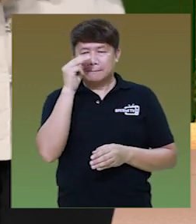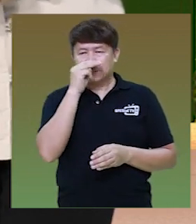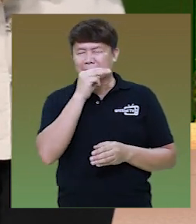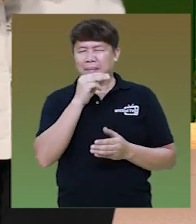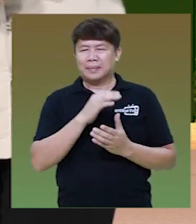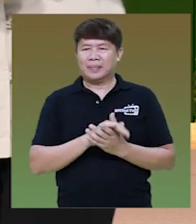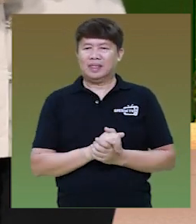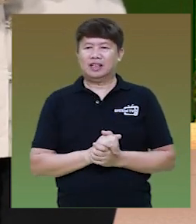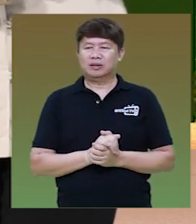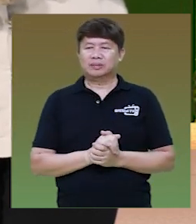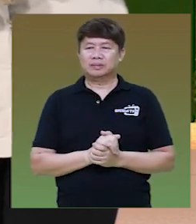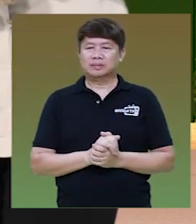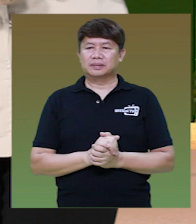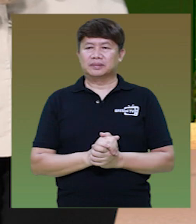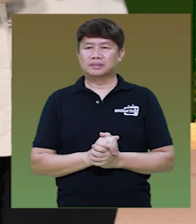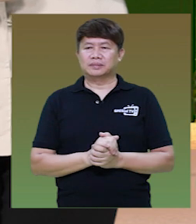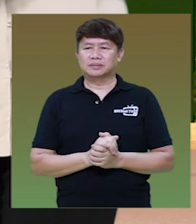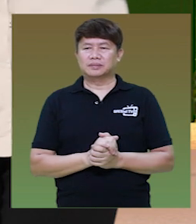the mouse.